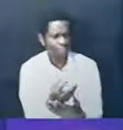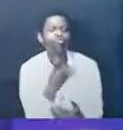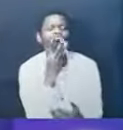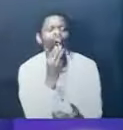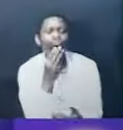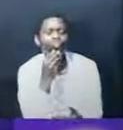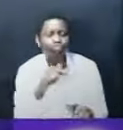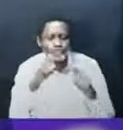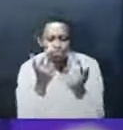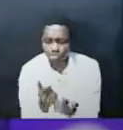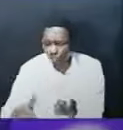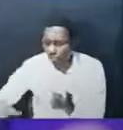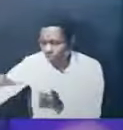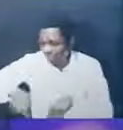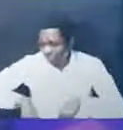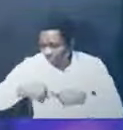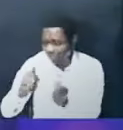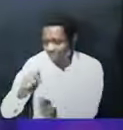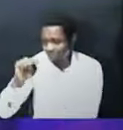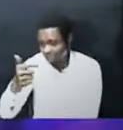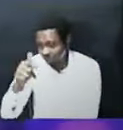to Galileans.